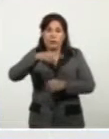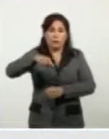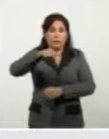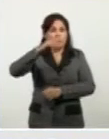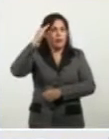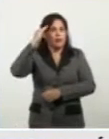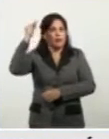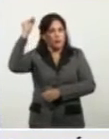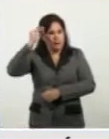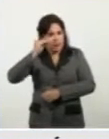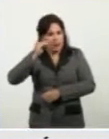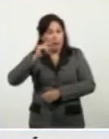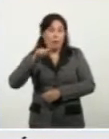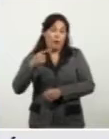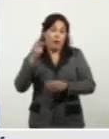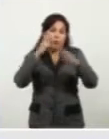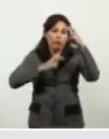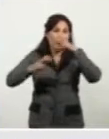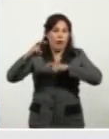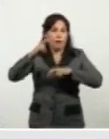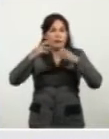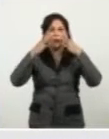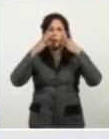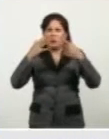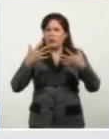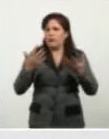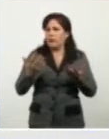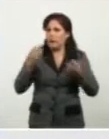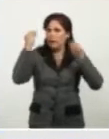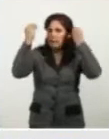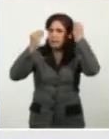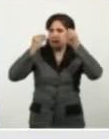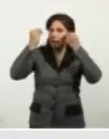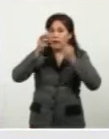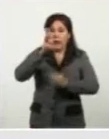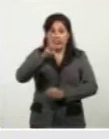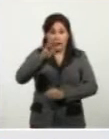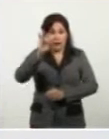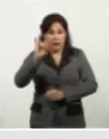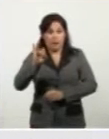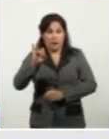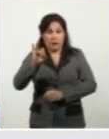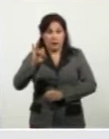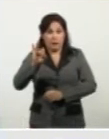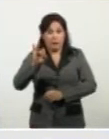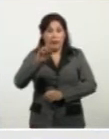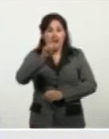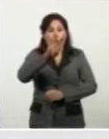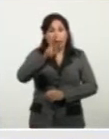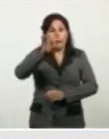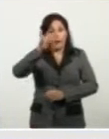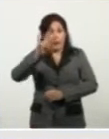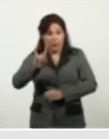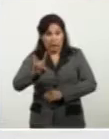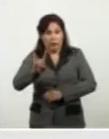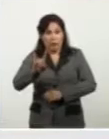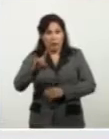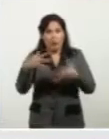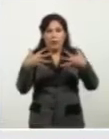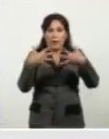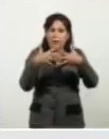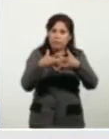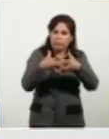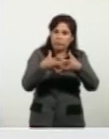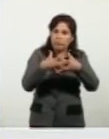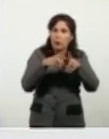Época store. So we said that 29 of the 38, and there is one that is related to